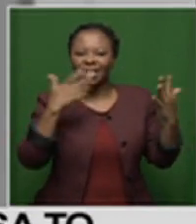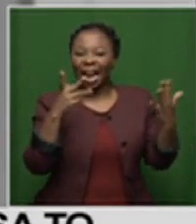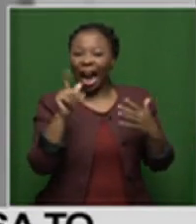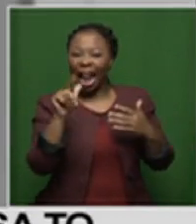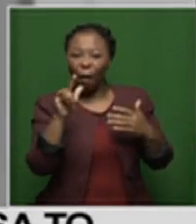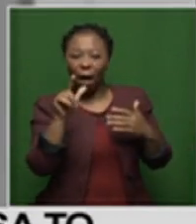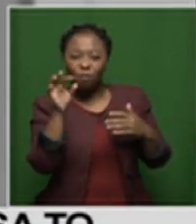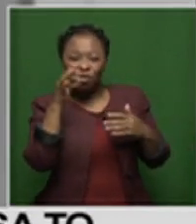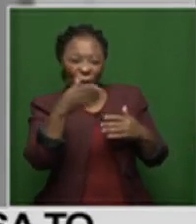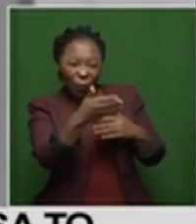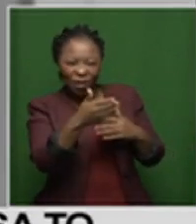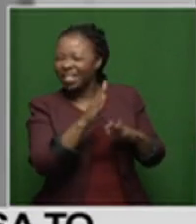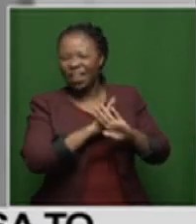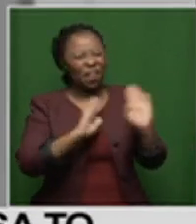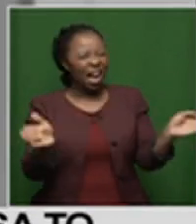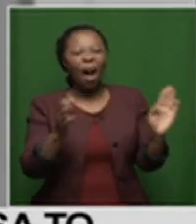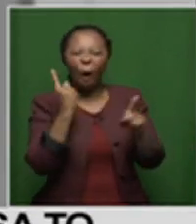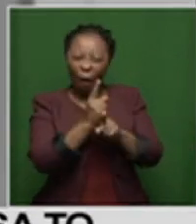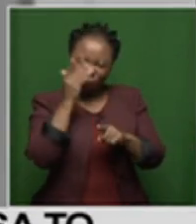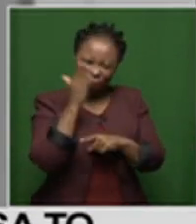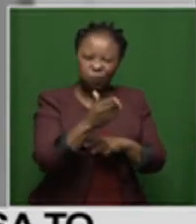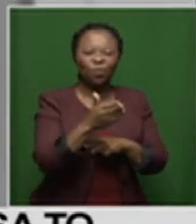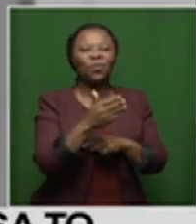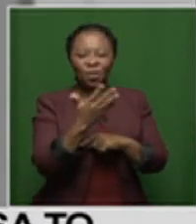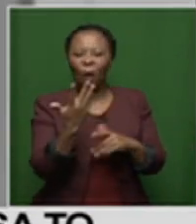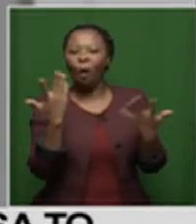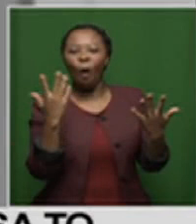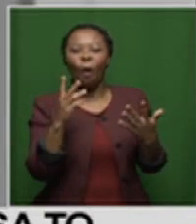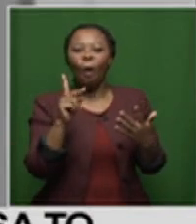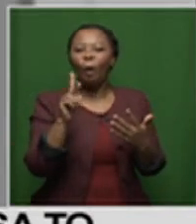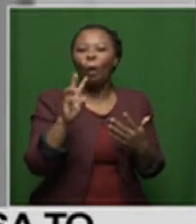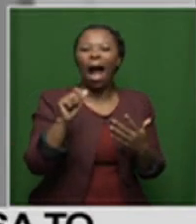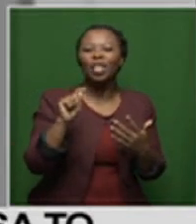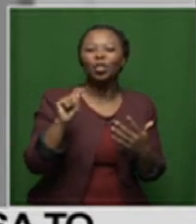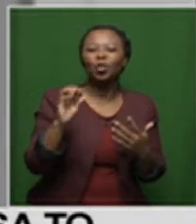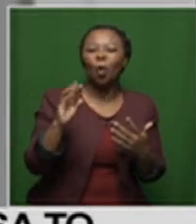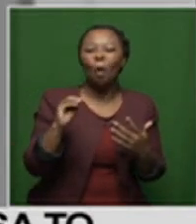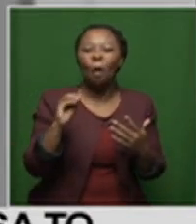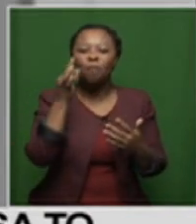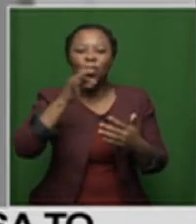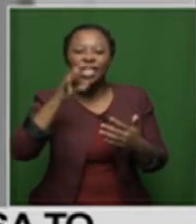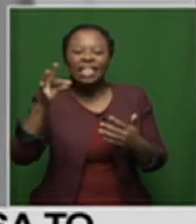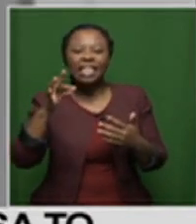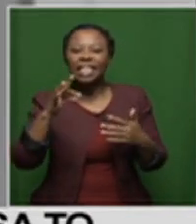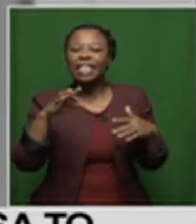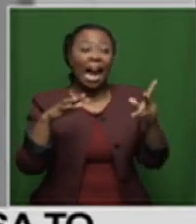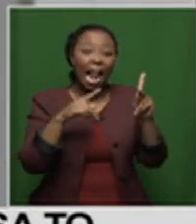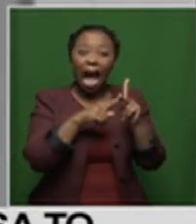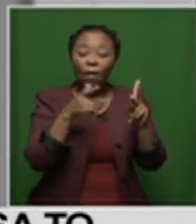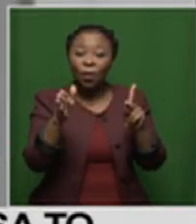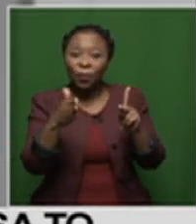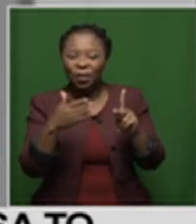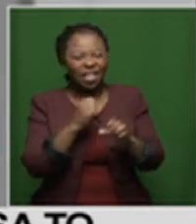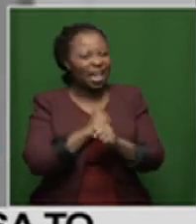Kalawa music there. You cannot go talk about Kwaito without the history of Kalawa jazz music. It means